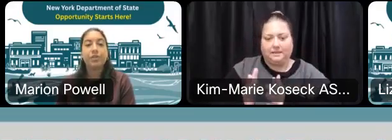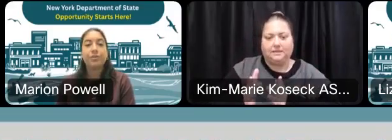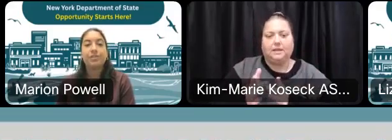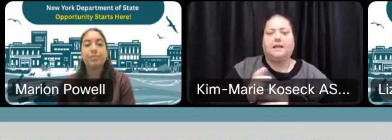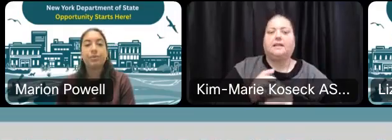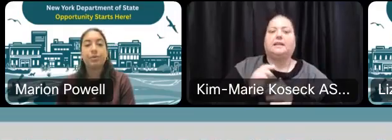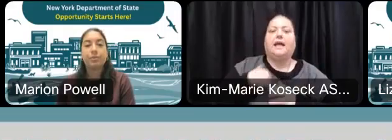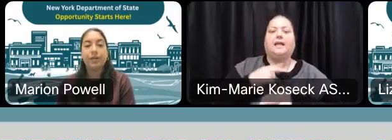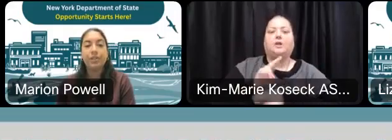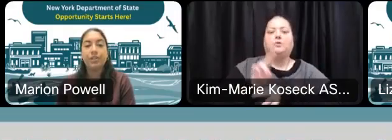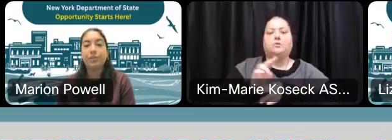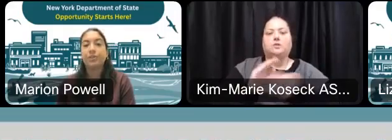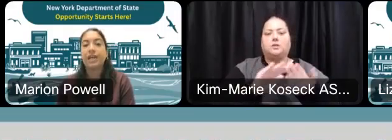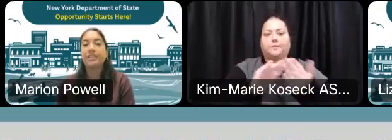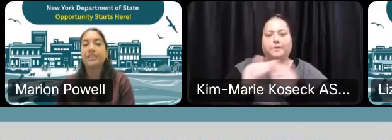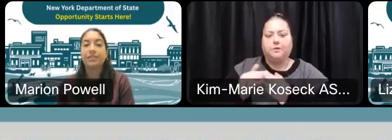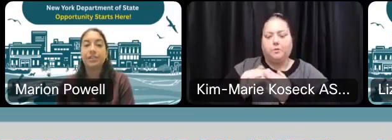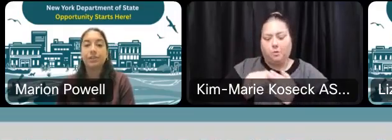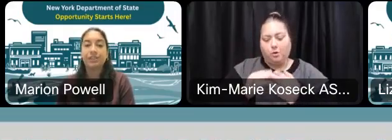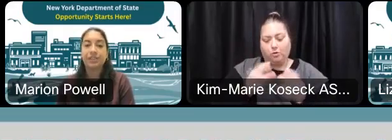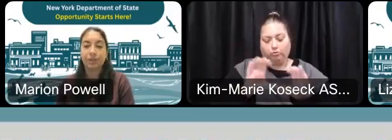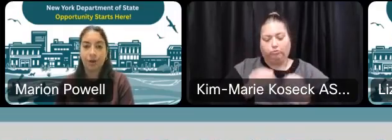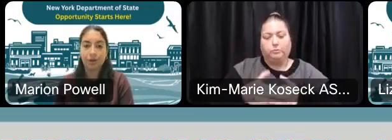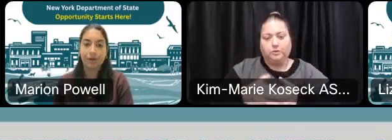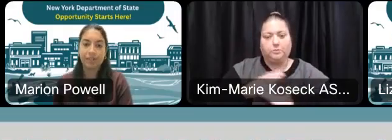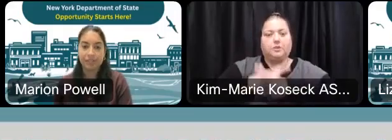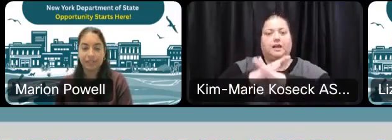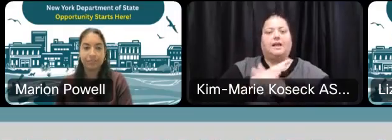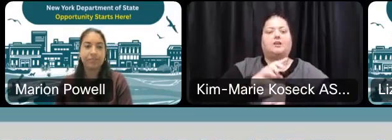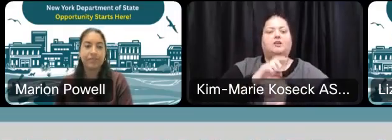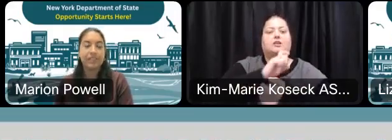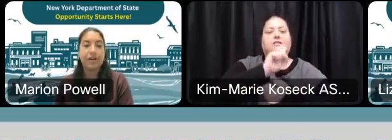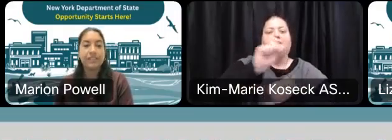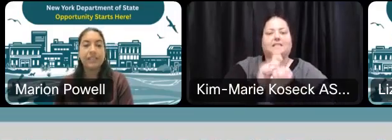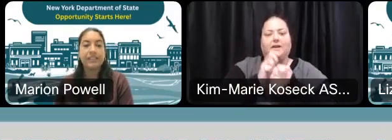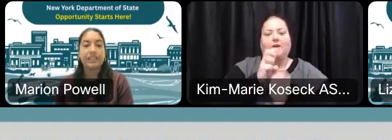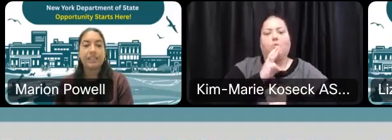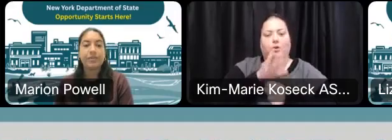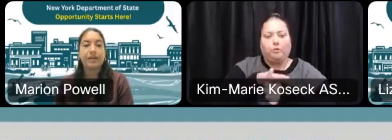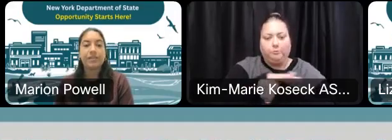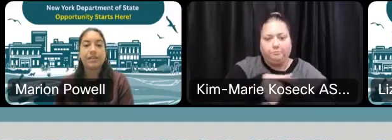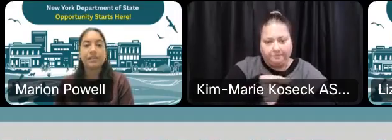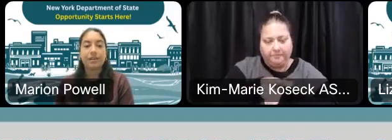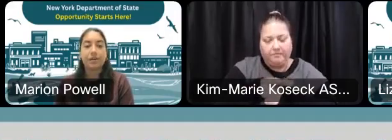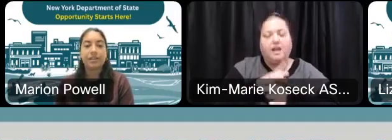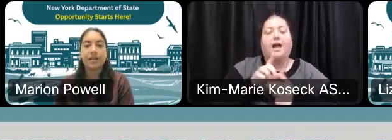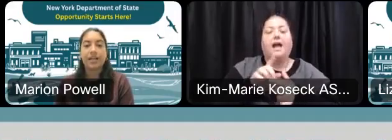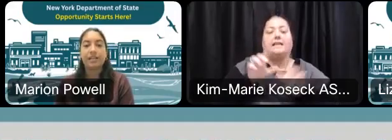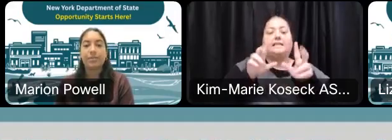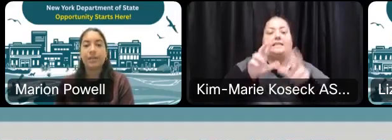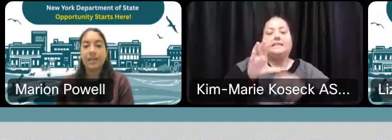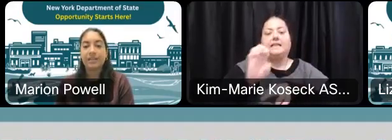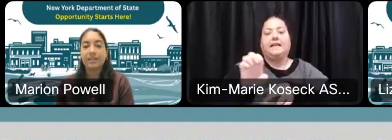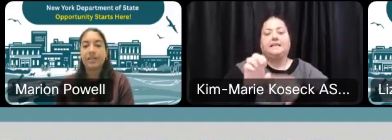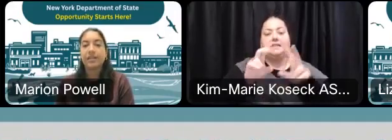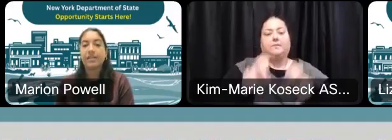leverage intermunicipal cooperation to protect and restore specific water bodies. So as a case study, we have the Canandaigua